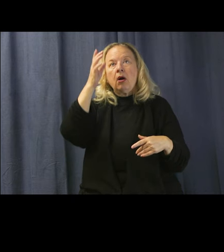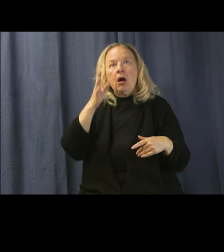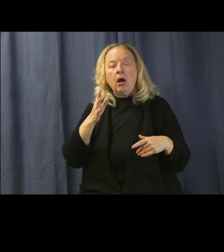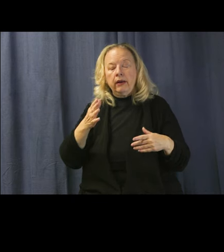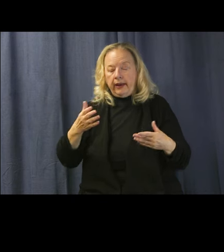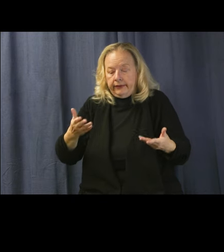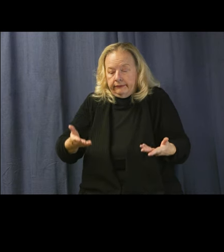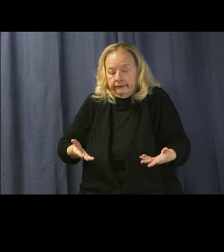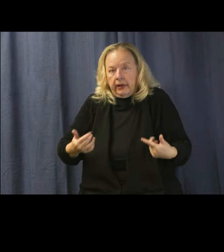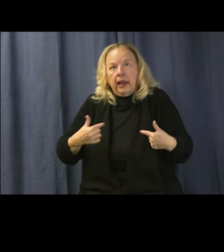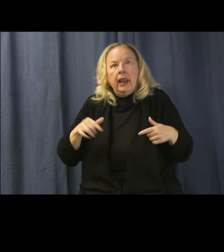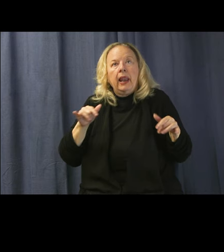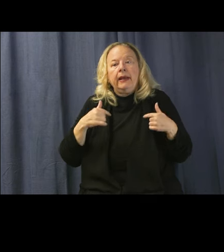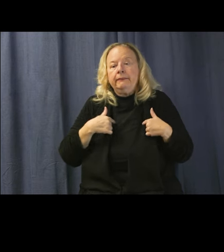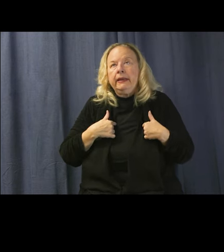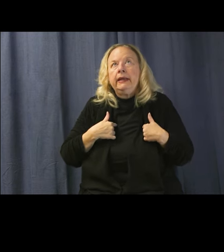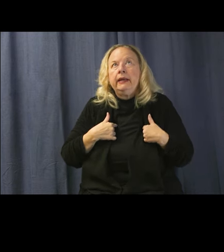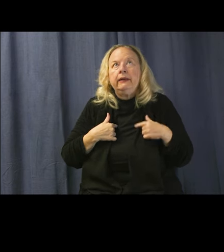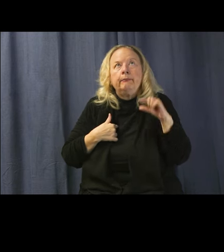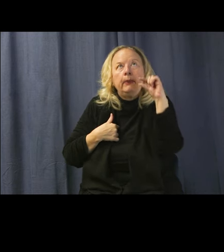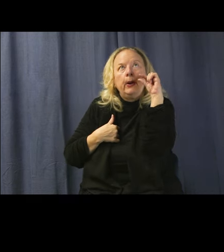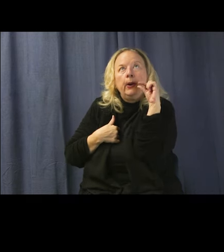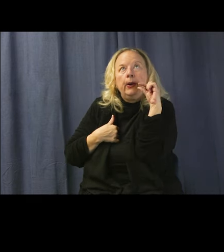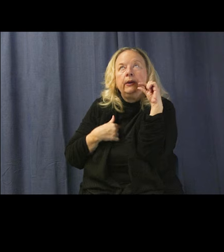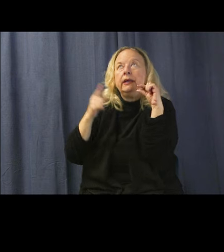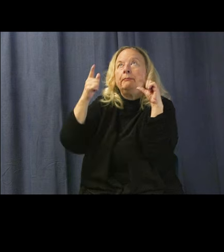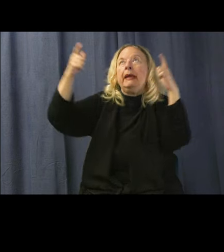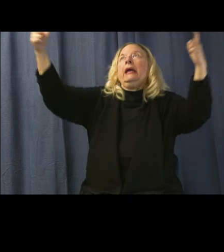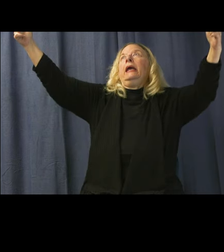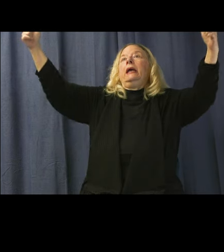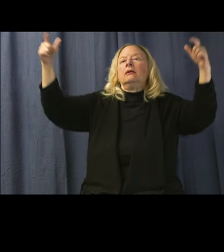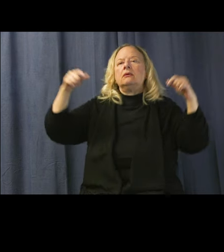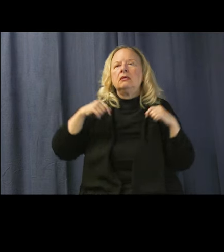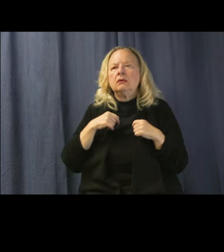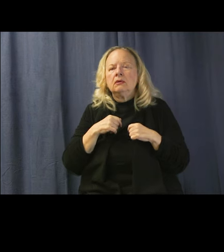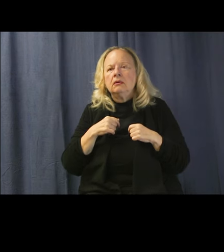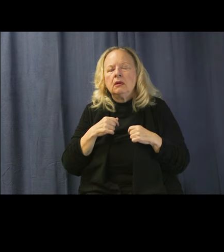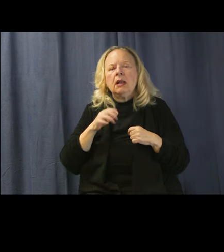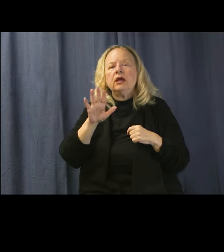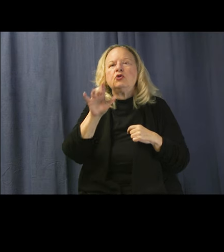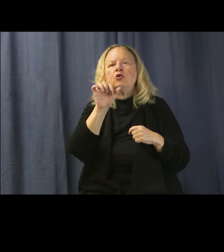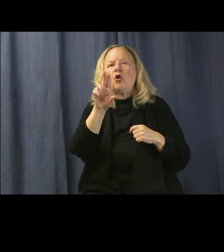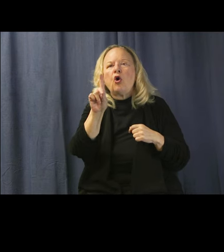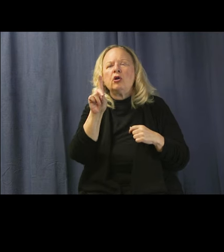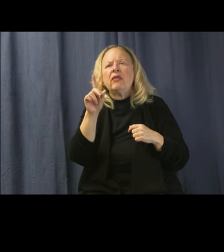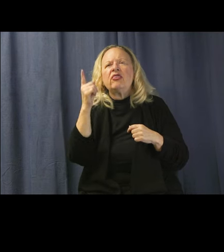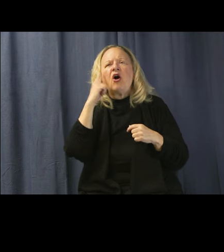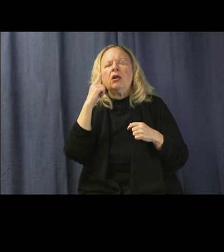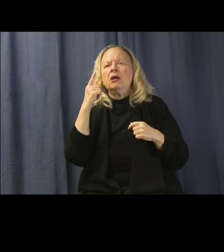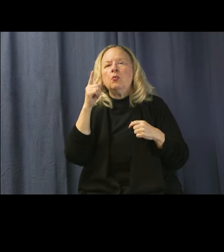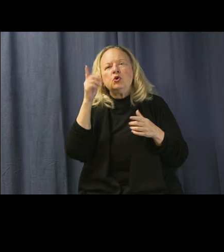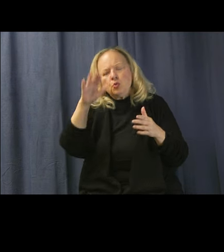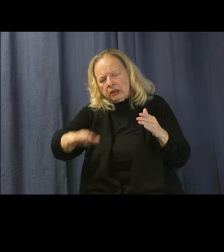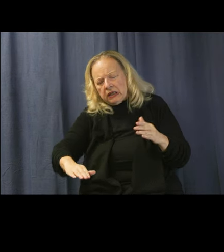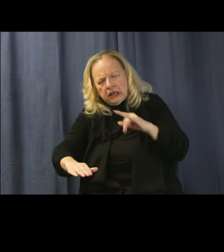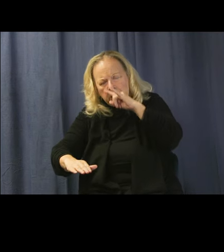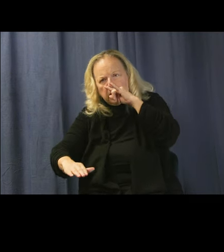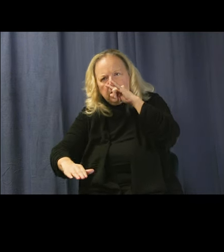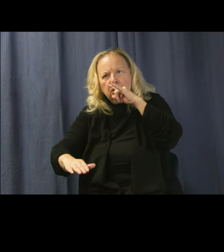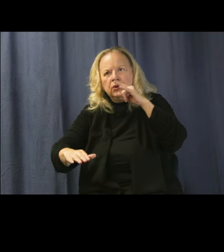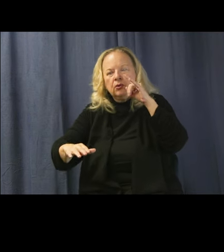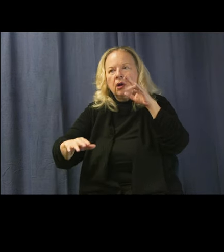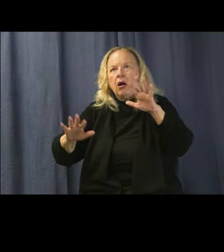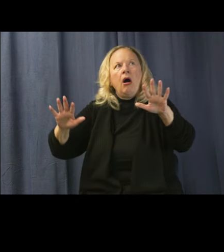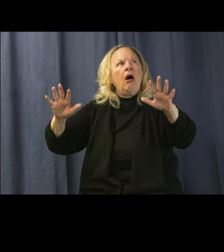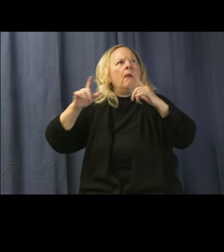us rather than us trying to go up to him. So watch this. How many of you, when you were little, thought your yard was the biggest yard in the world? I mean, the yard